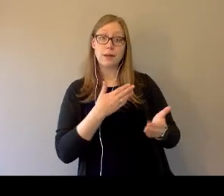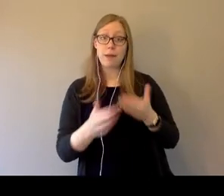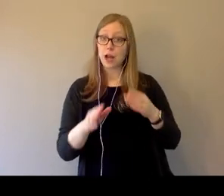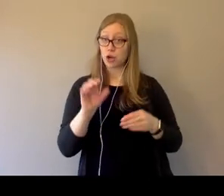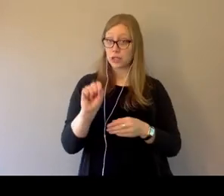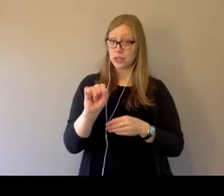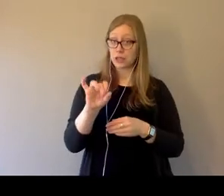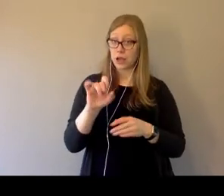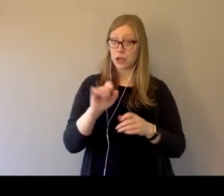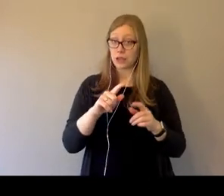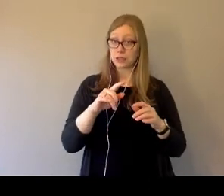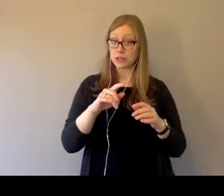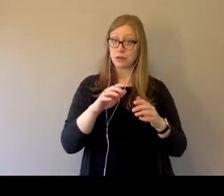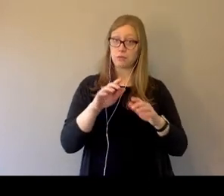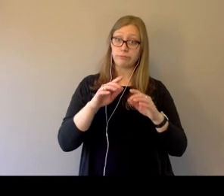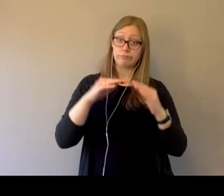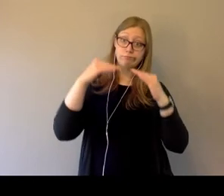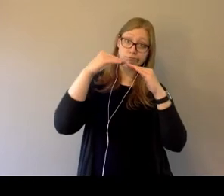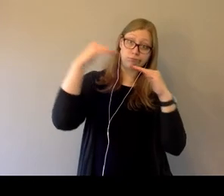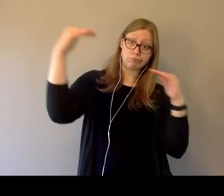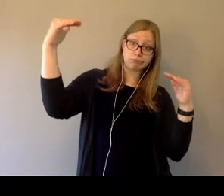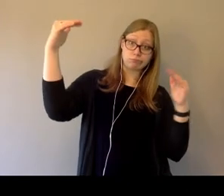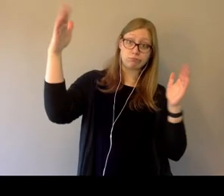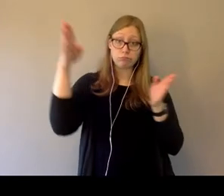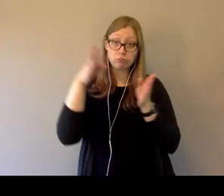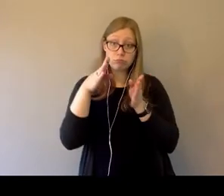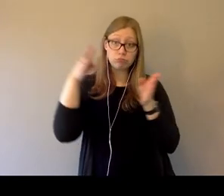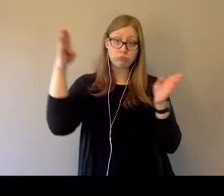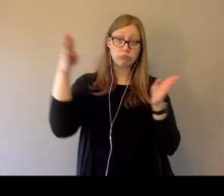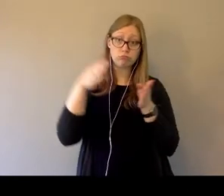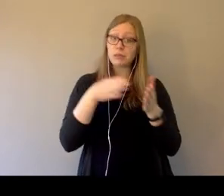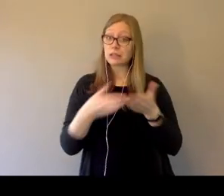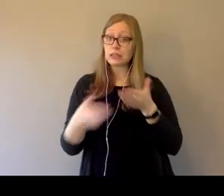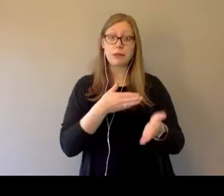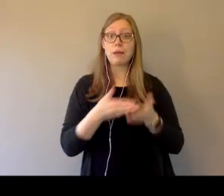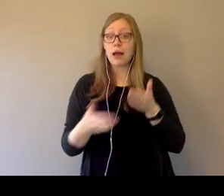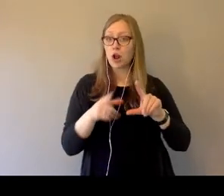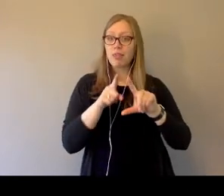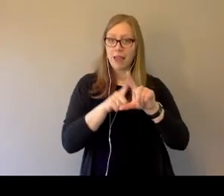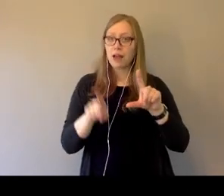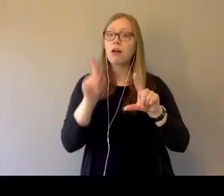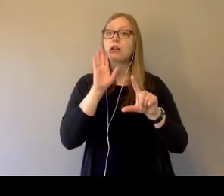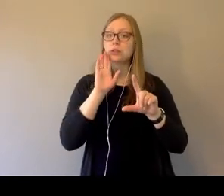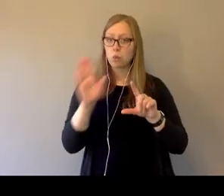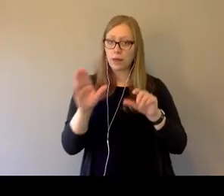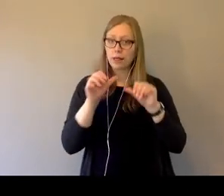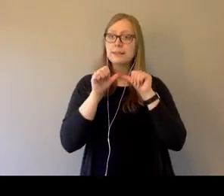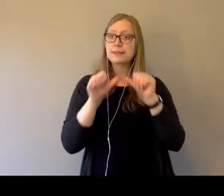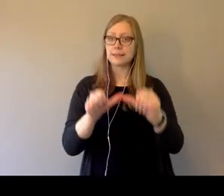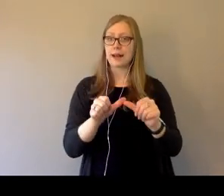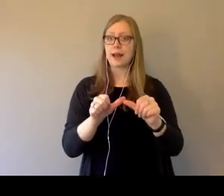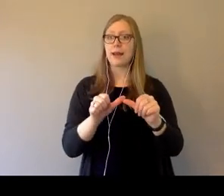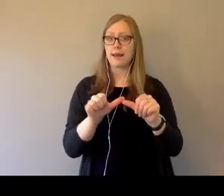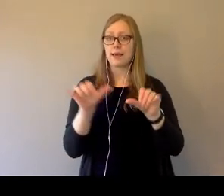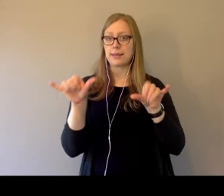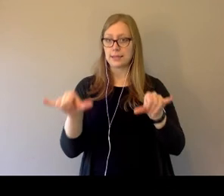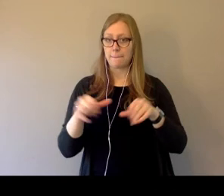in proportion, and the triangles are going to be similar. So these triangles are similar because all the angles